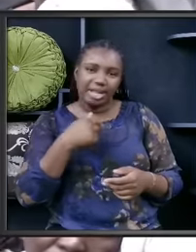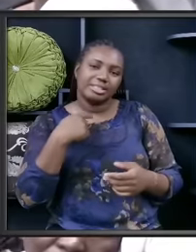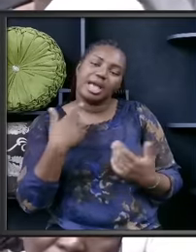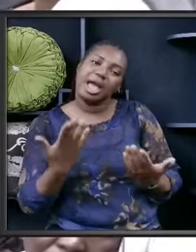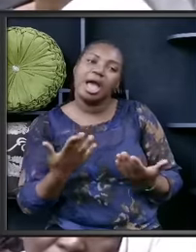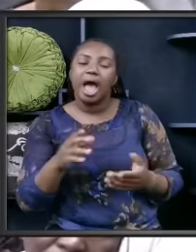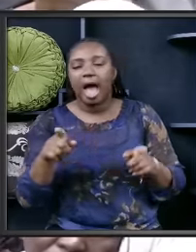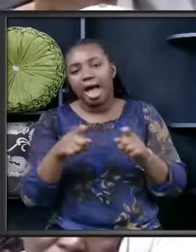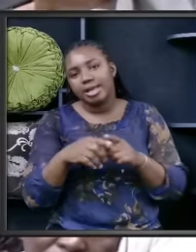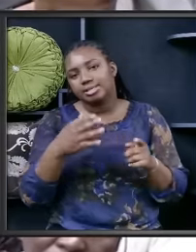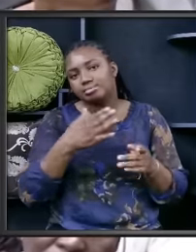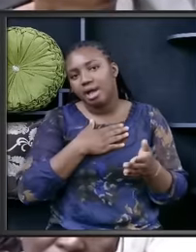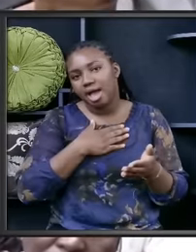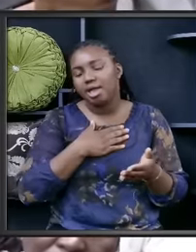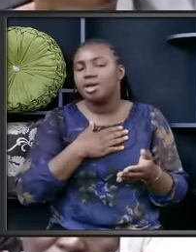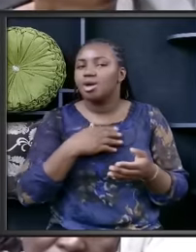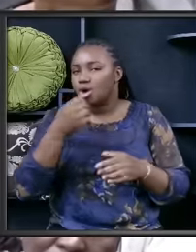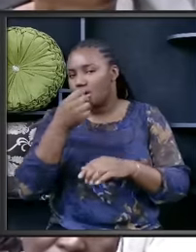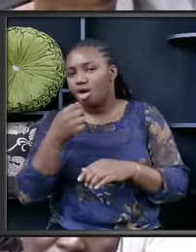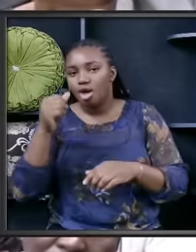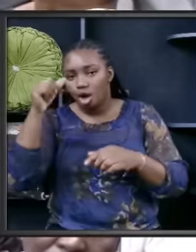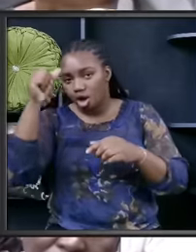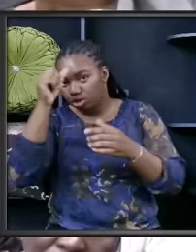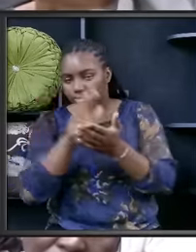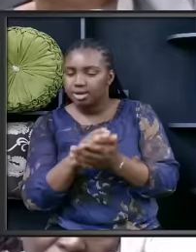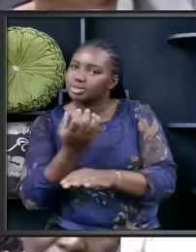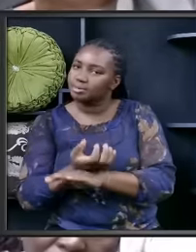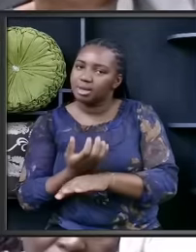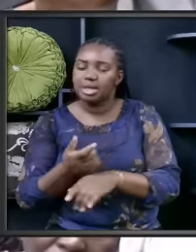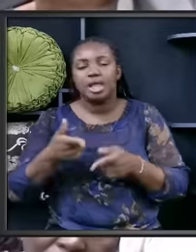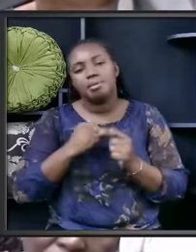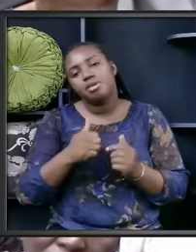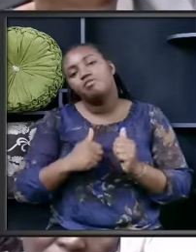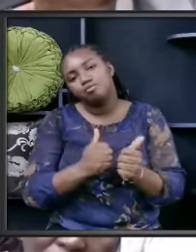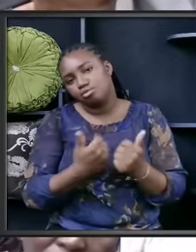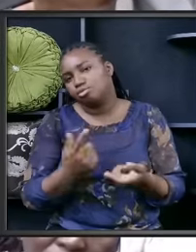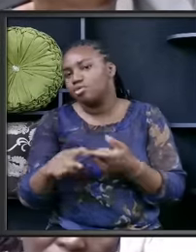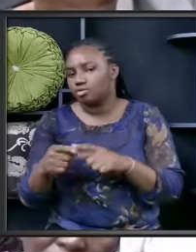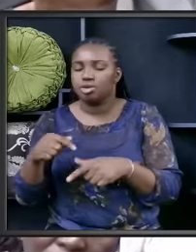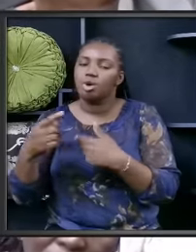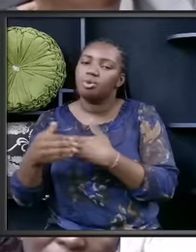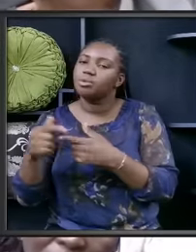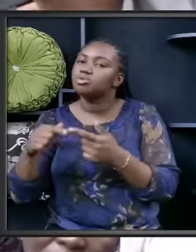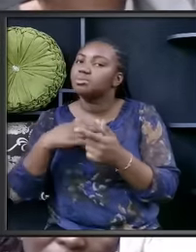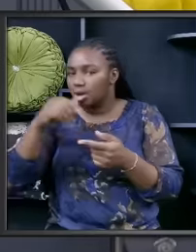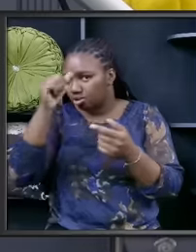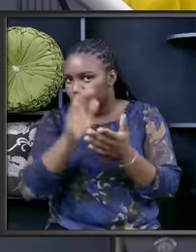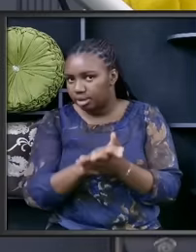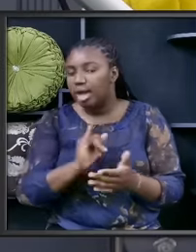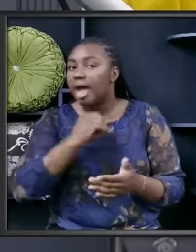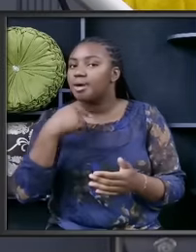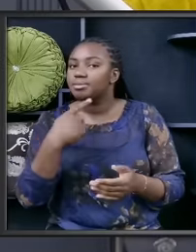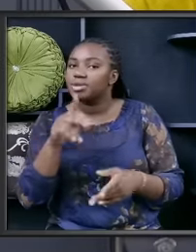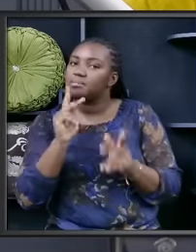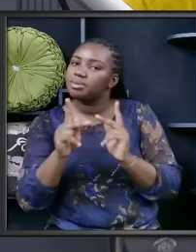follow in friend. Because now like that, they tell them every time we do this thing, we come the beggar. I go tell people I beg.